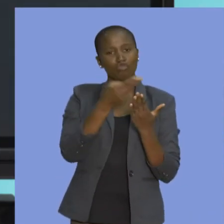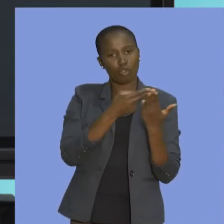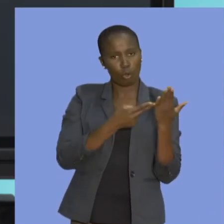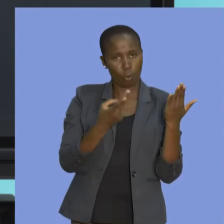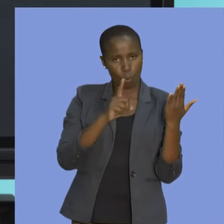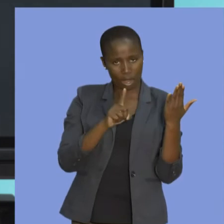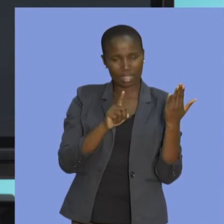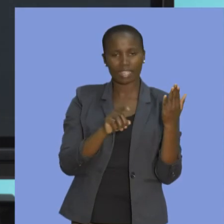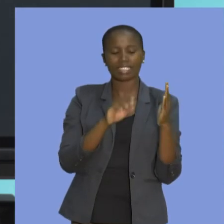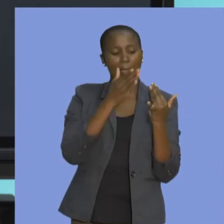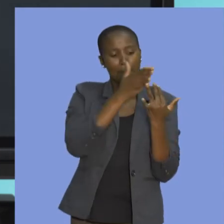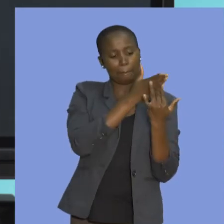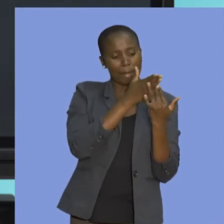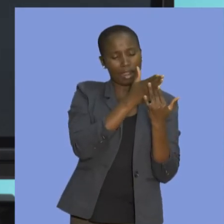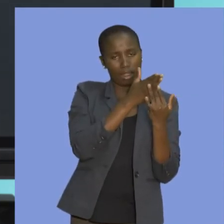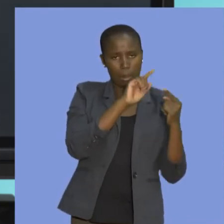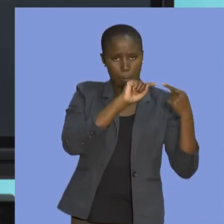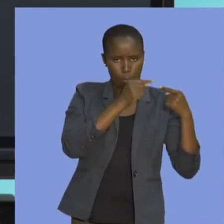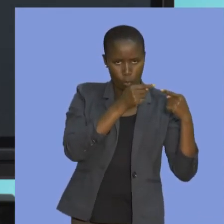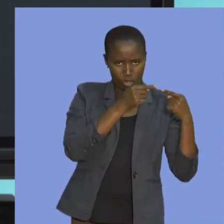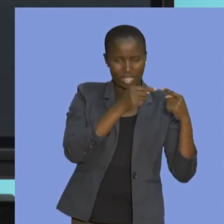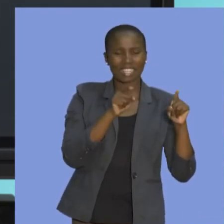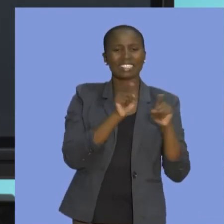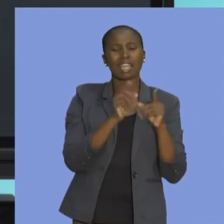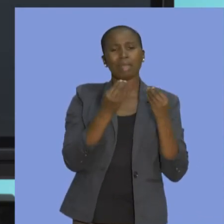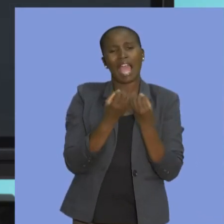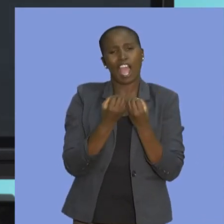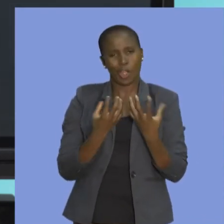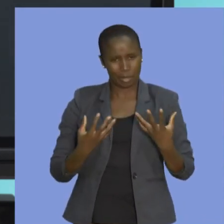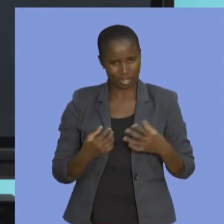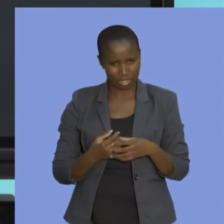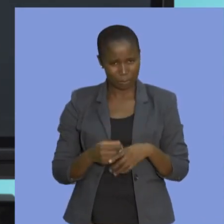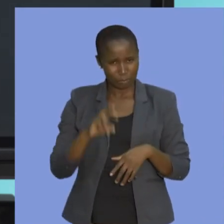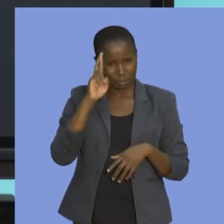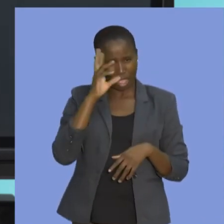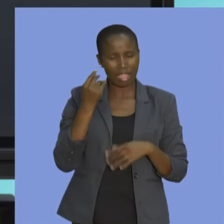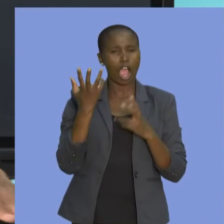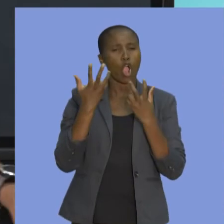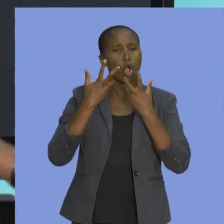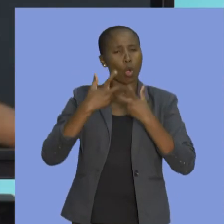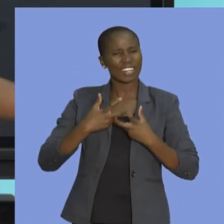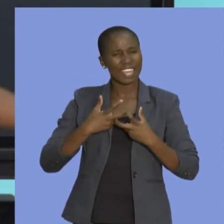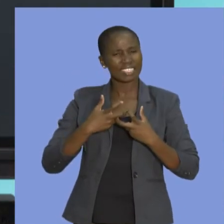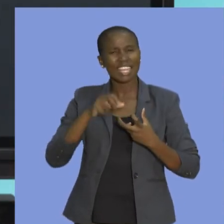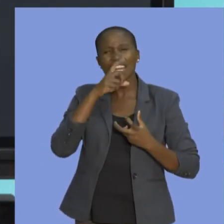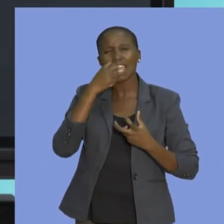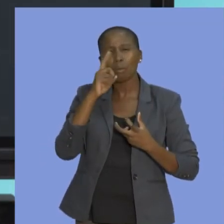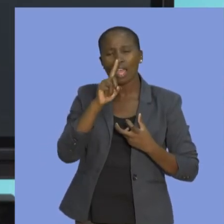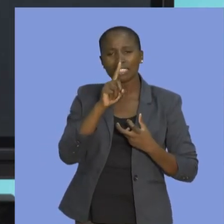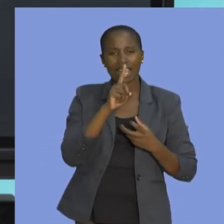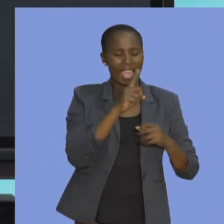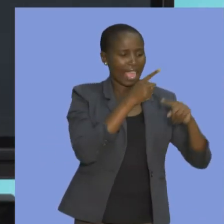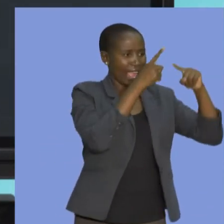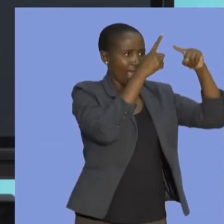the frequency. Treat that as a coordinate. Do you remember what is a coordinate? The x-axis and